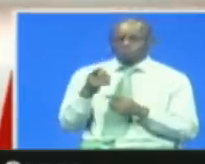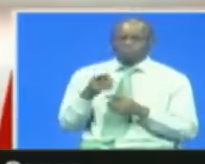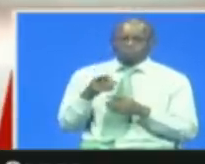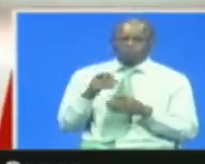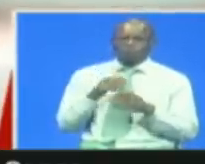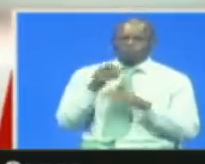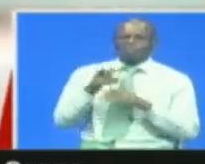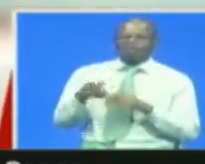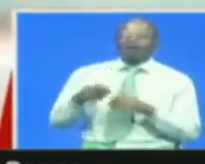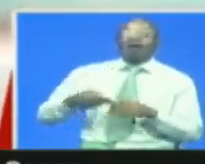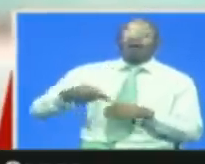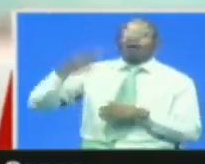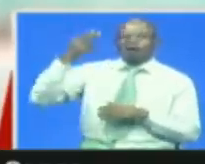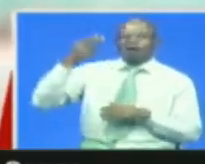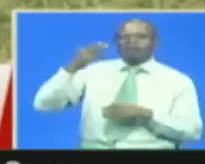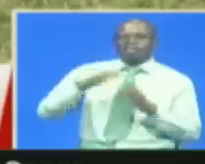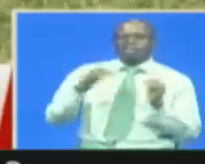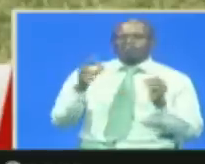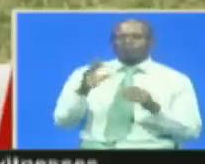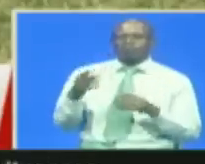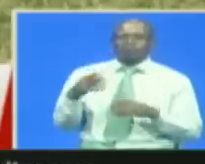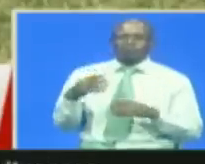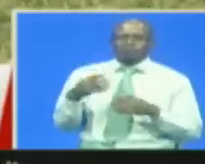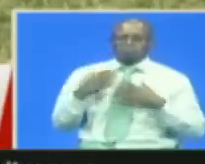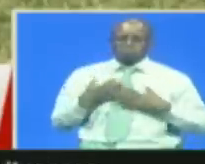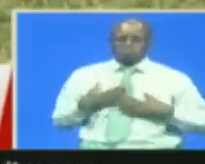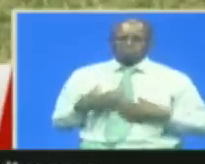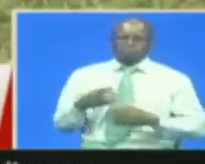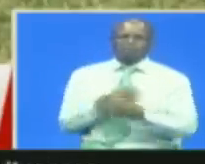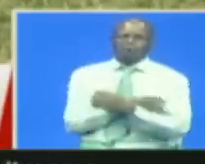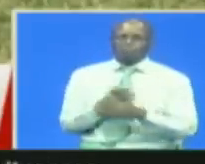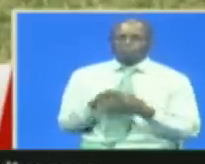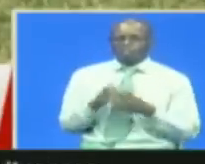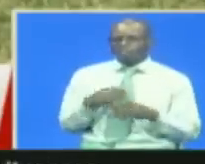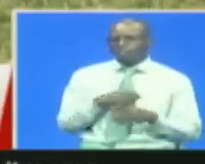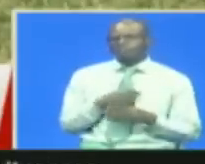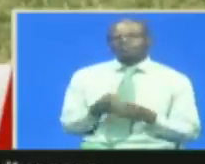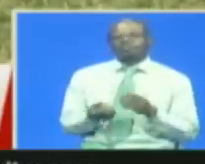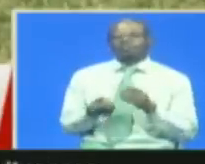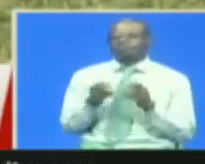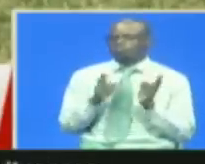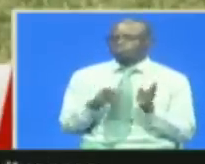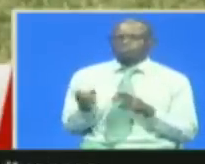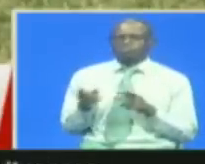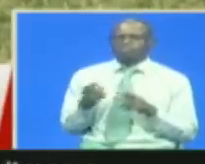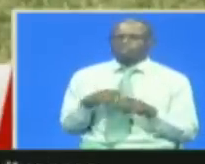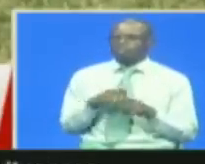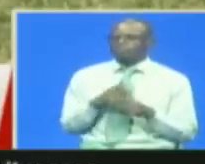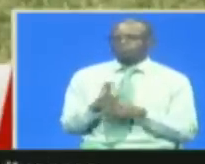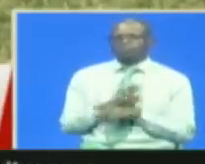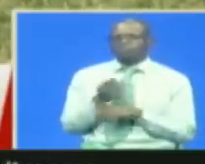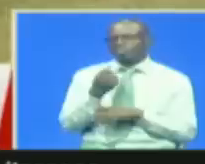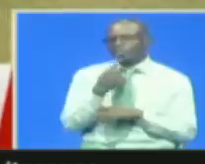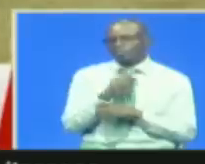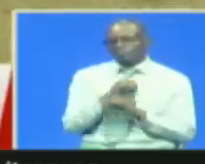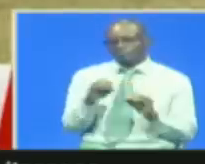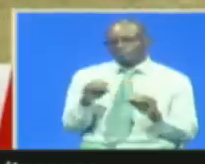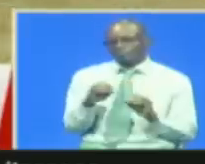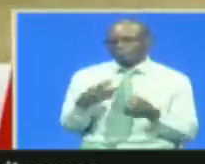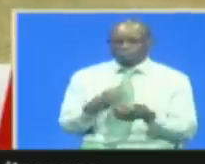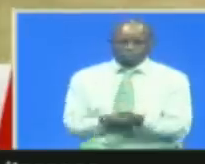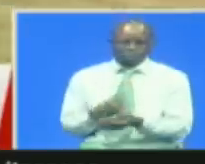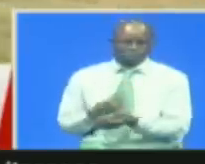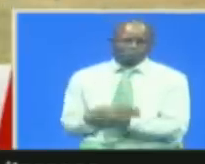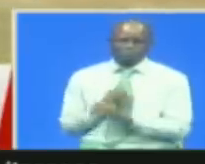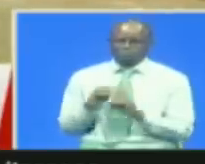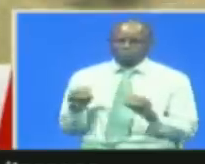high levels of testosterone. We are just natural. We did not dope. We are just natural. Wamboi has